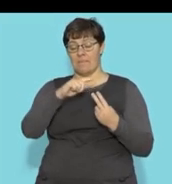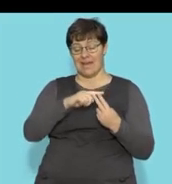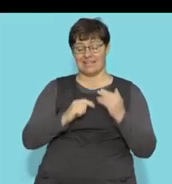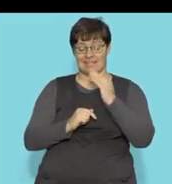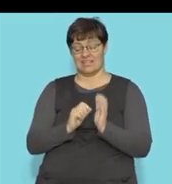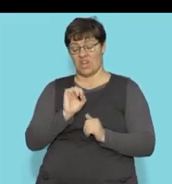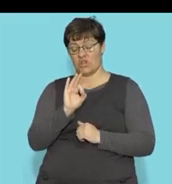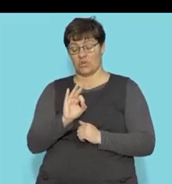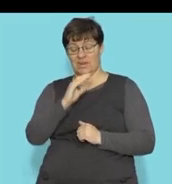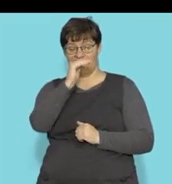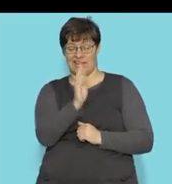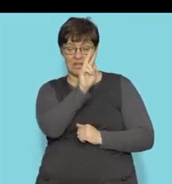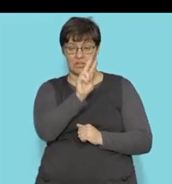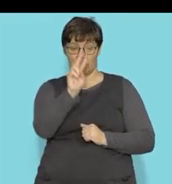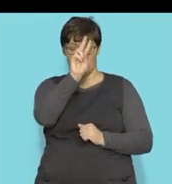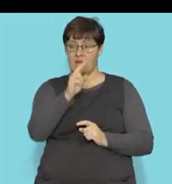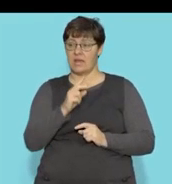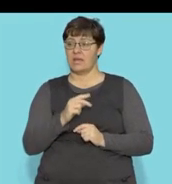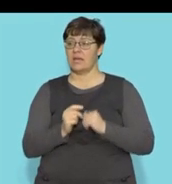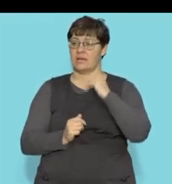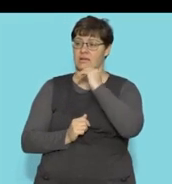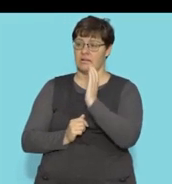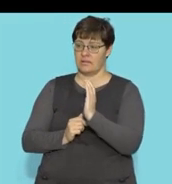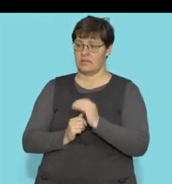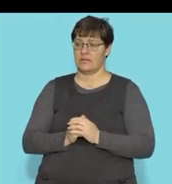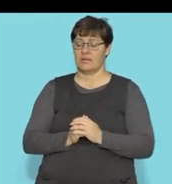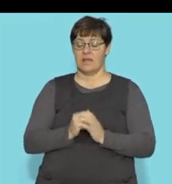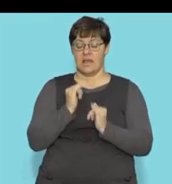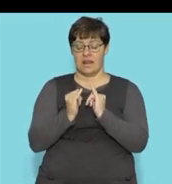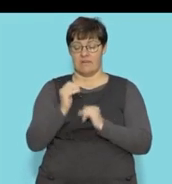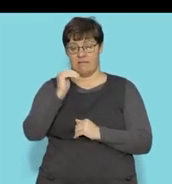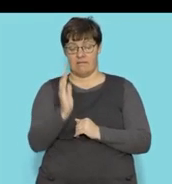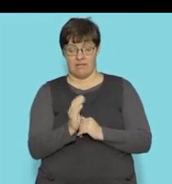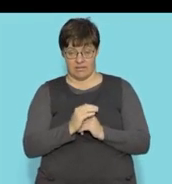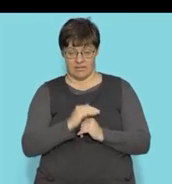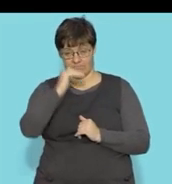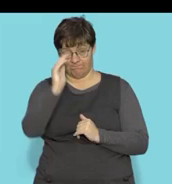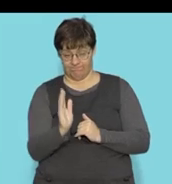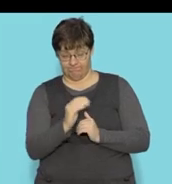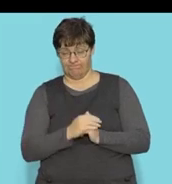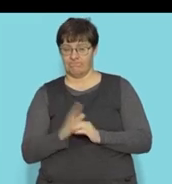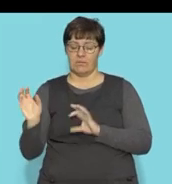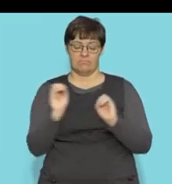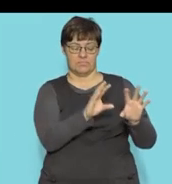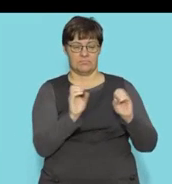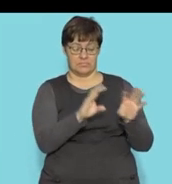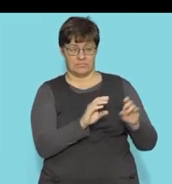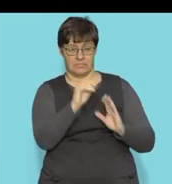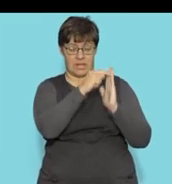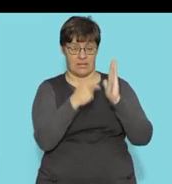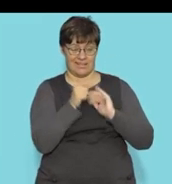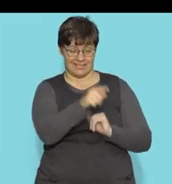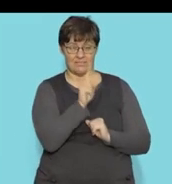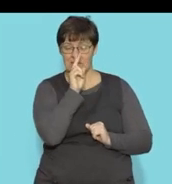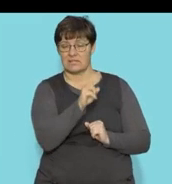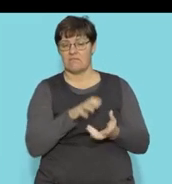be pi times 3 squared multiplied by my height, which is 11. So let's plug this all into